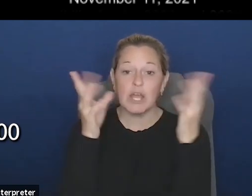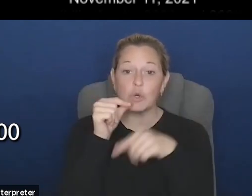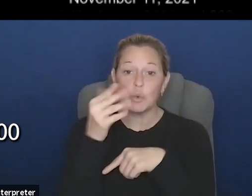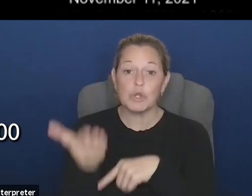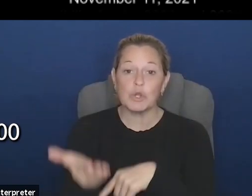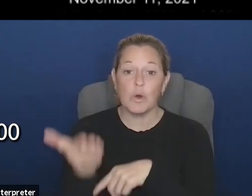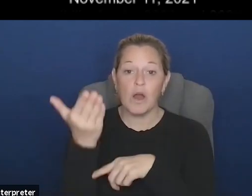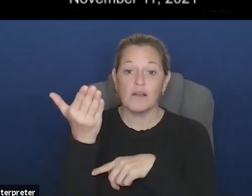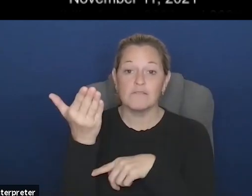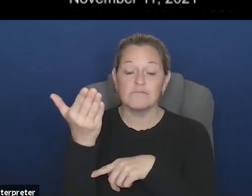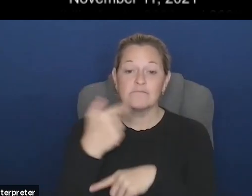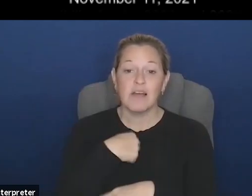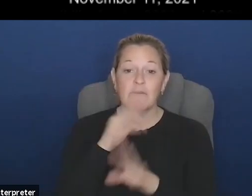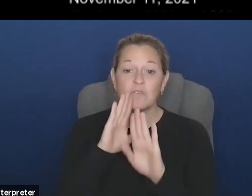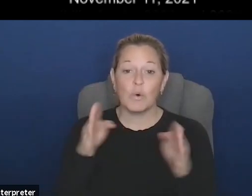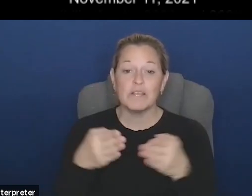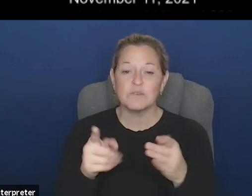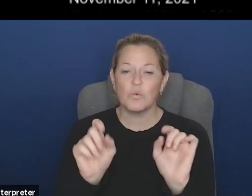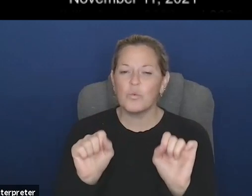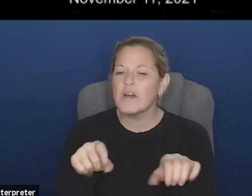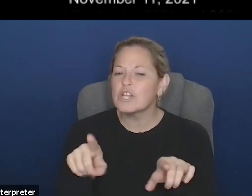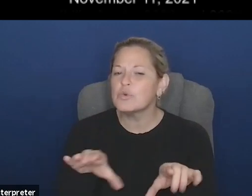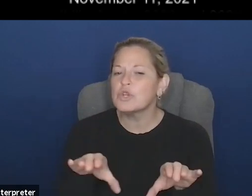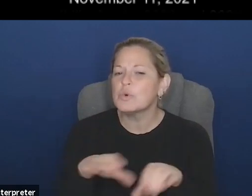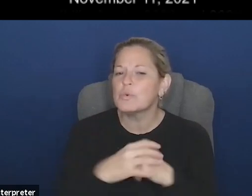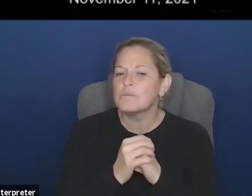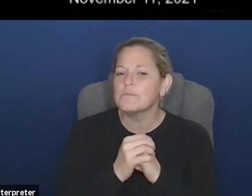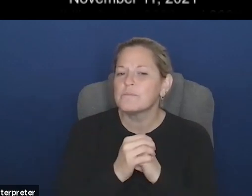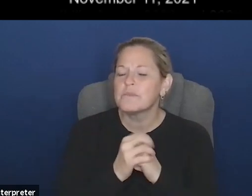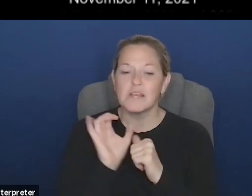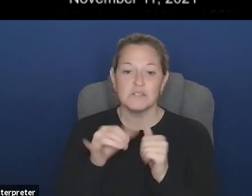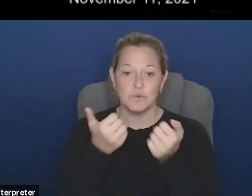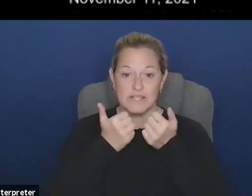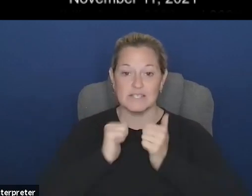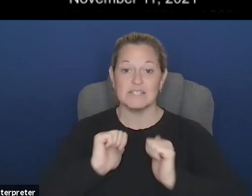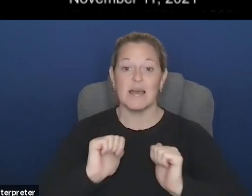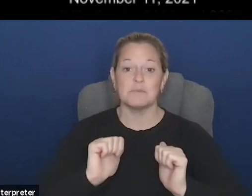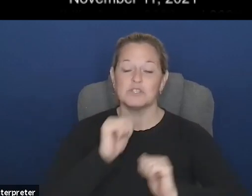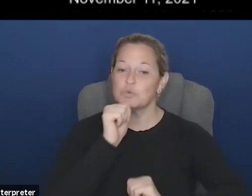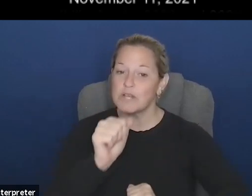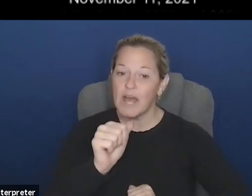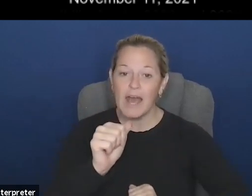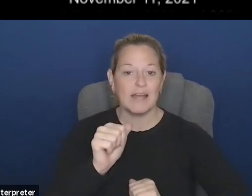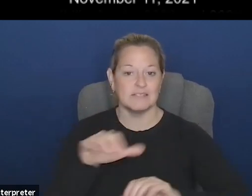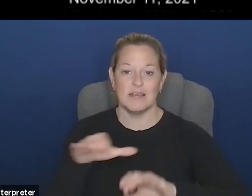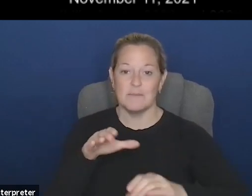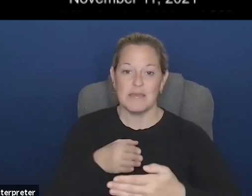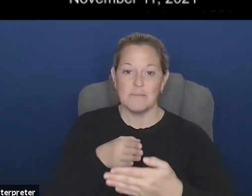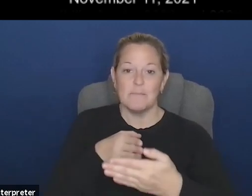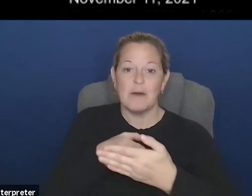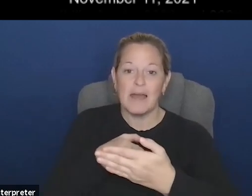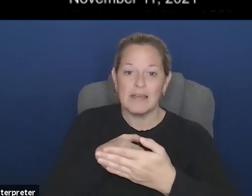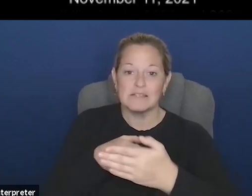early 2000s thing. It's an attempt to not be biased by a person's lived experience. And the idea is it